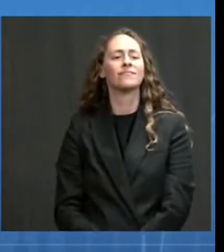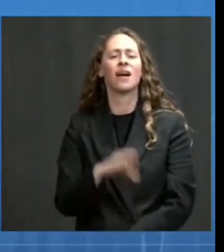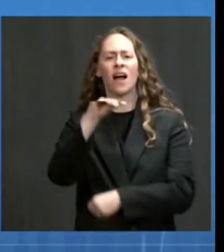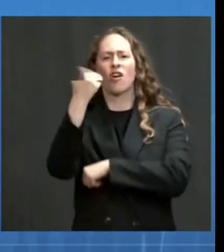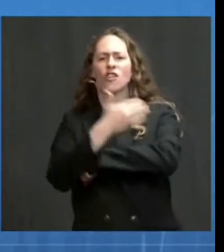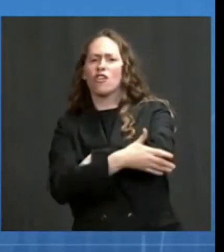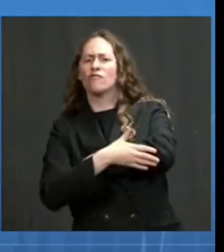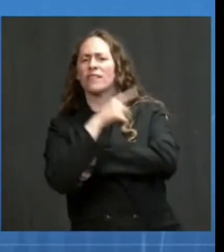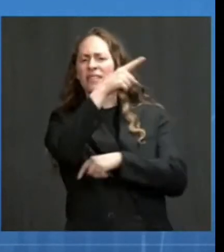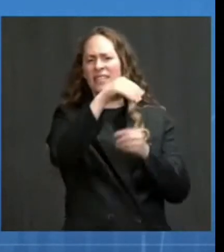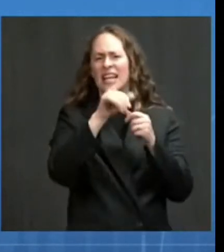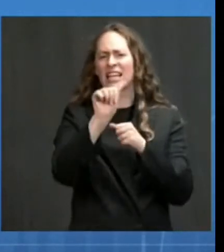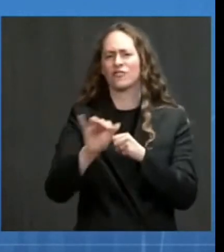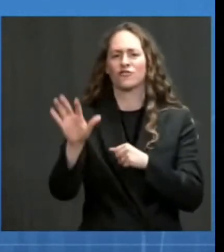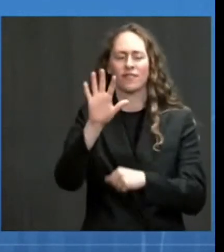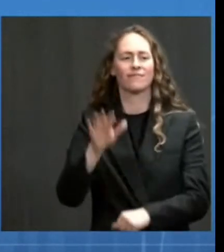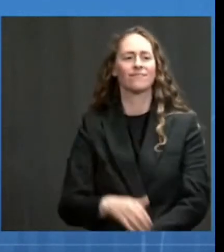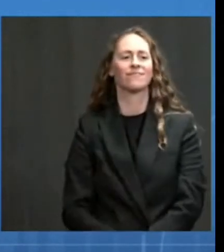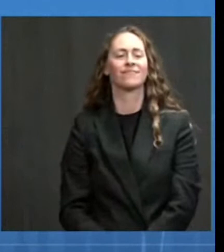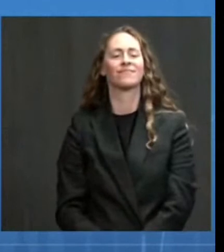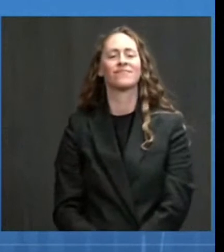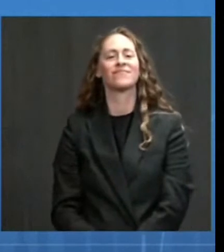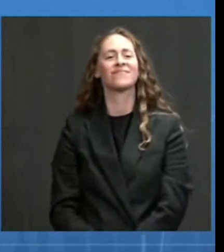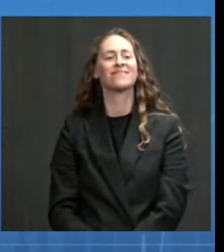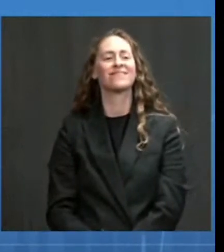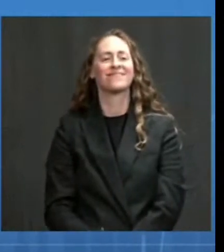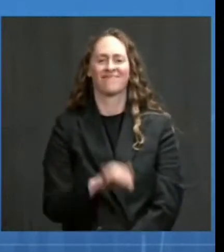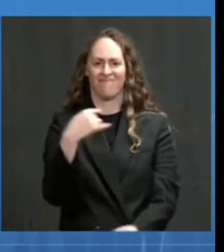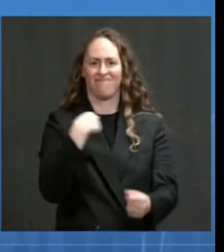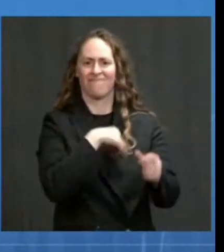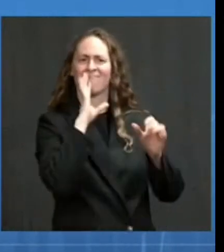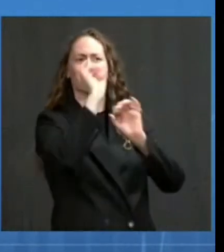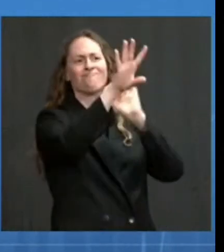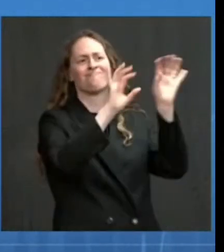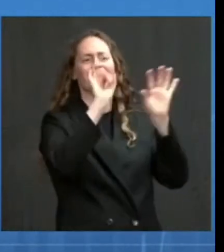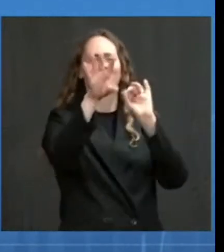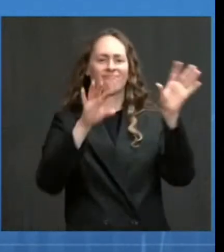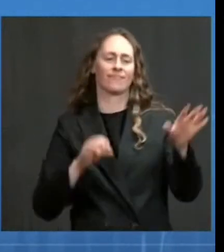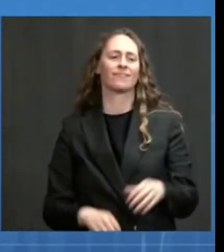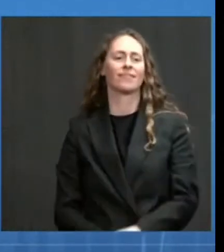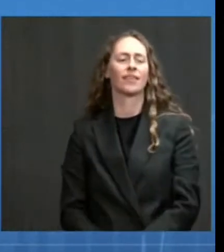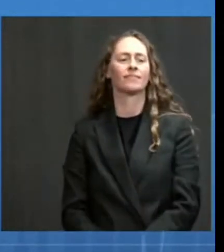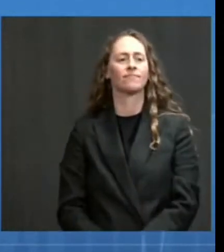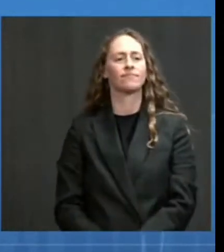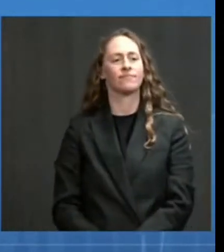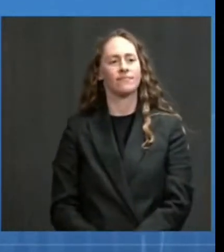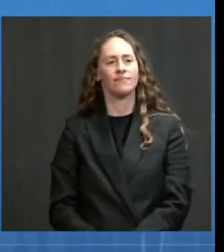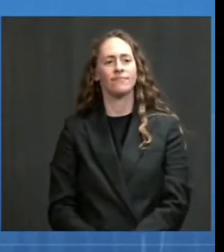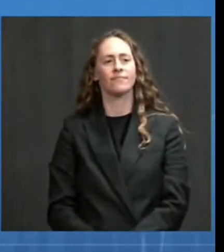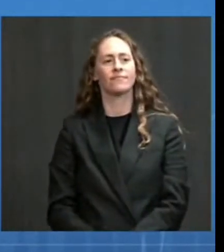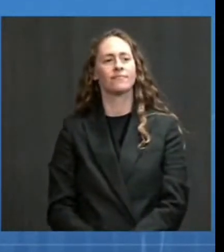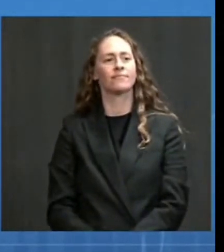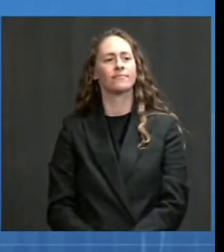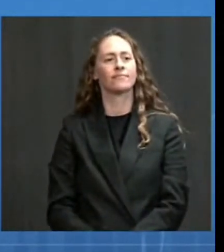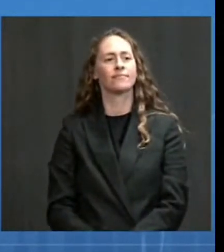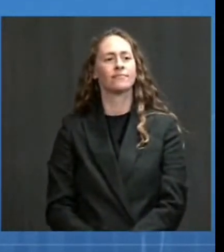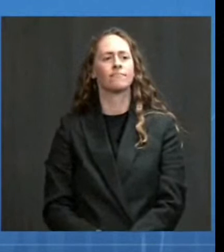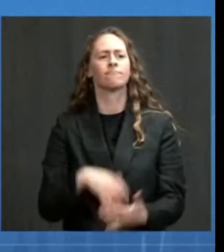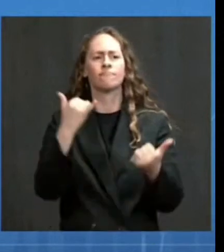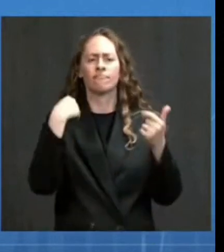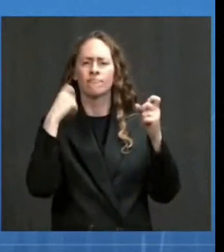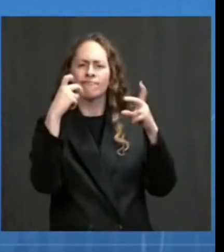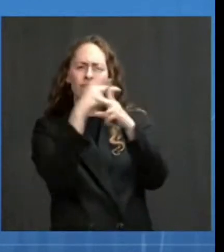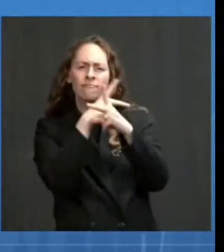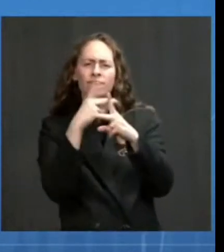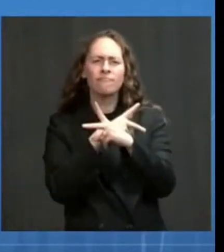regulatory, and legal processes and legal processes that are specific. These U.S. doses will boost